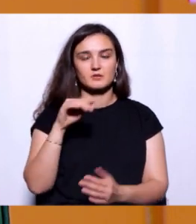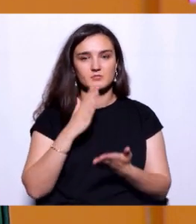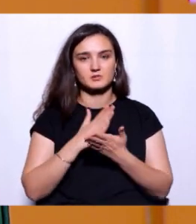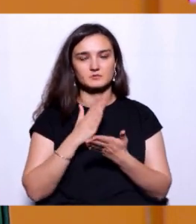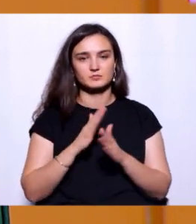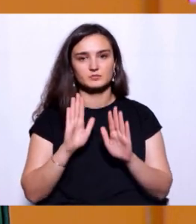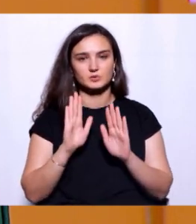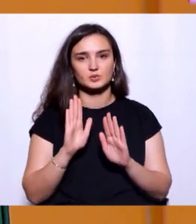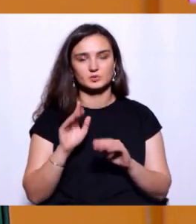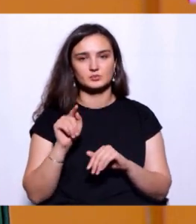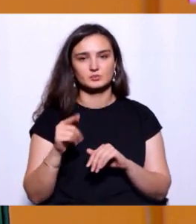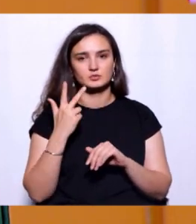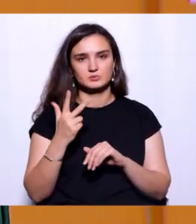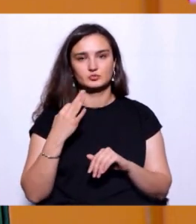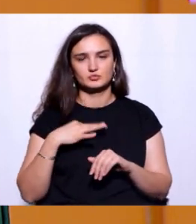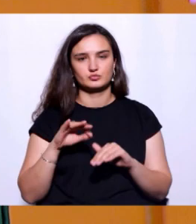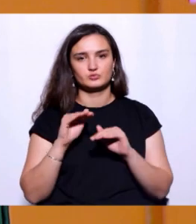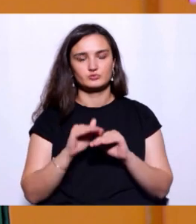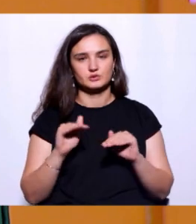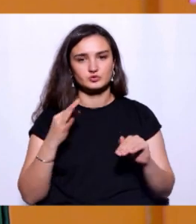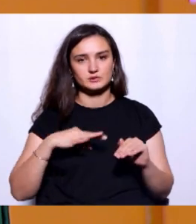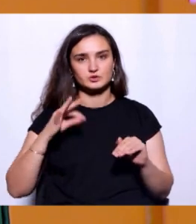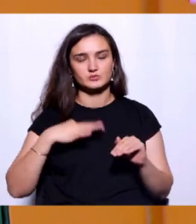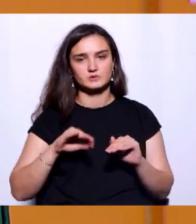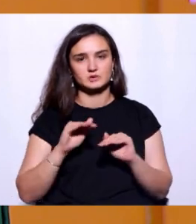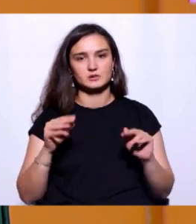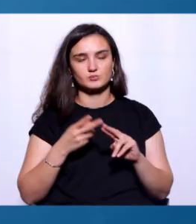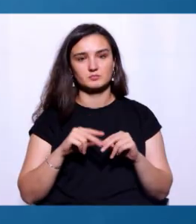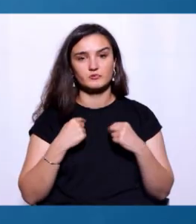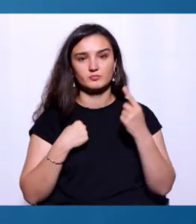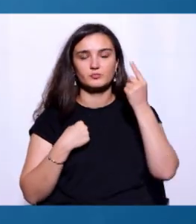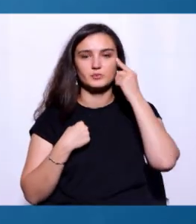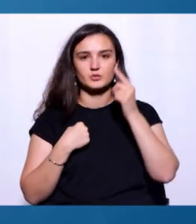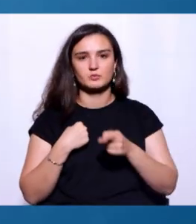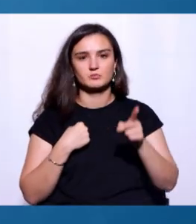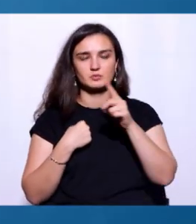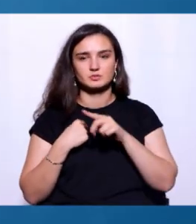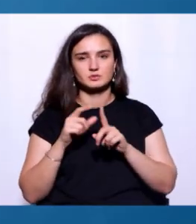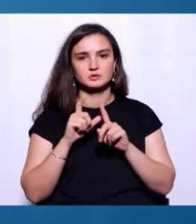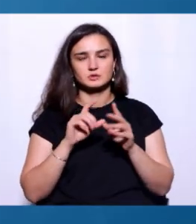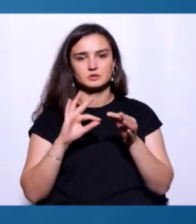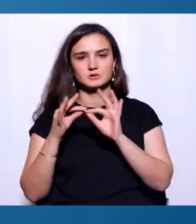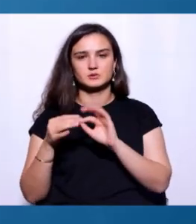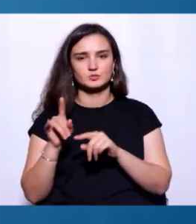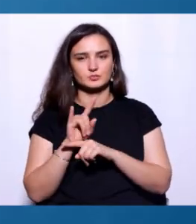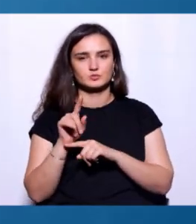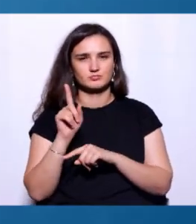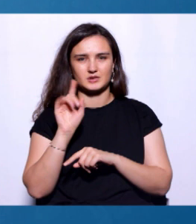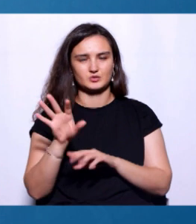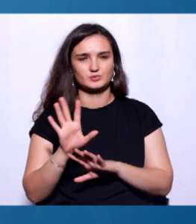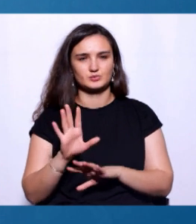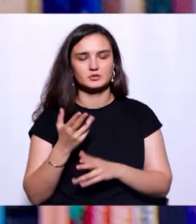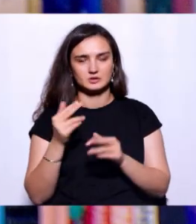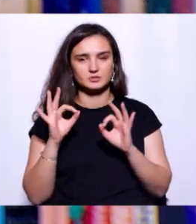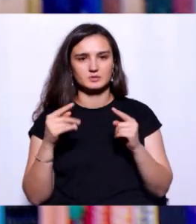have only three children. So I think that this sentence is false. Oh, very good.